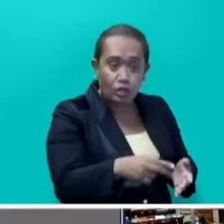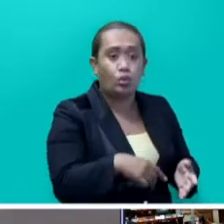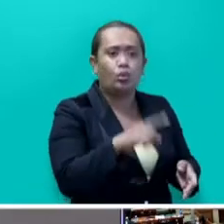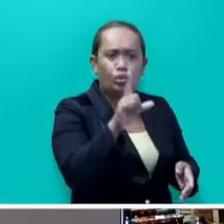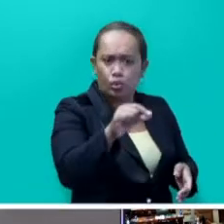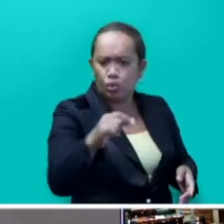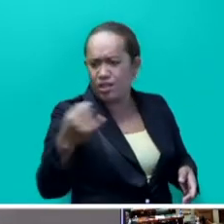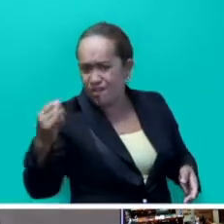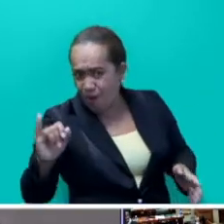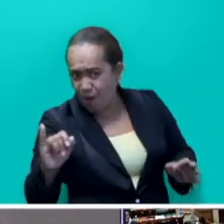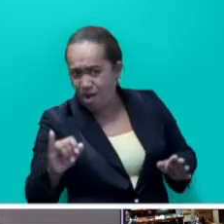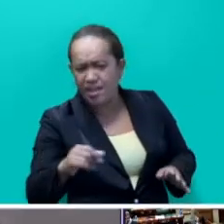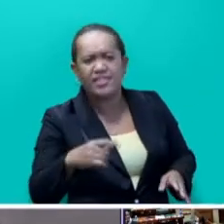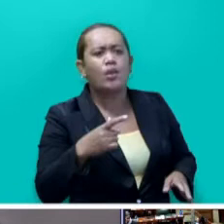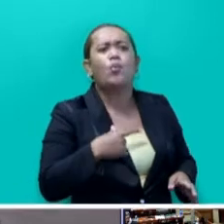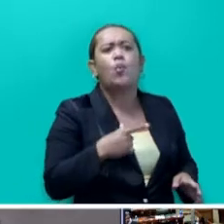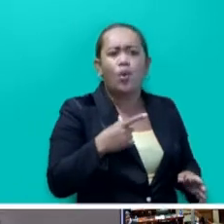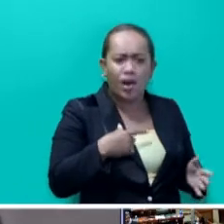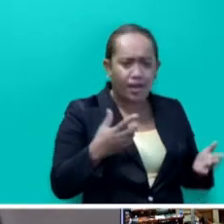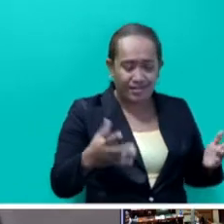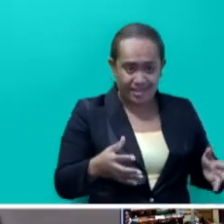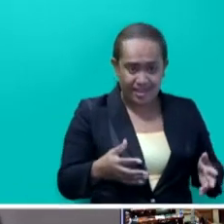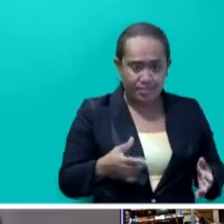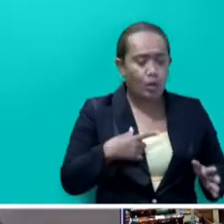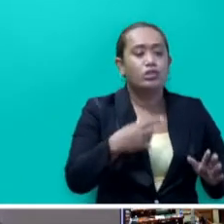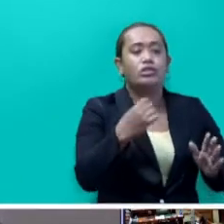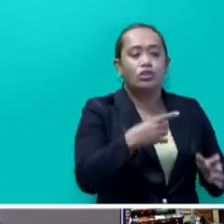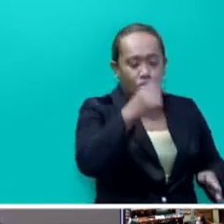Speaker, sir, there are many positive incentives in the